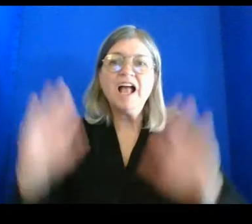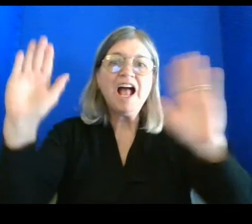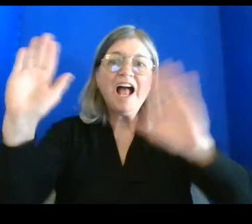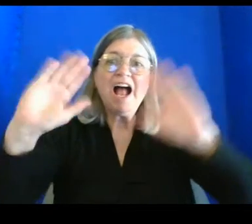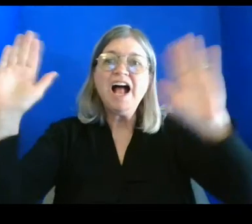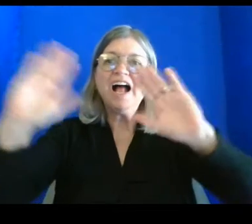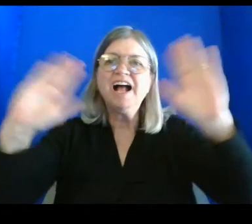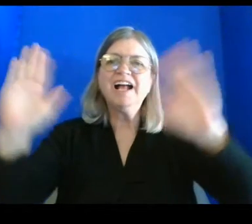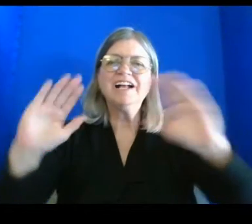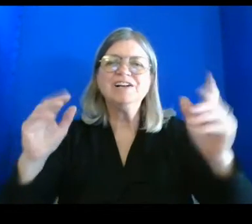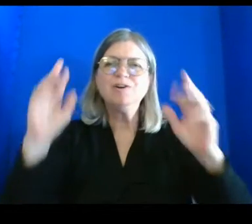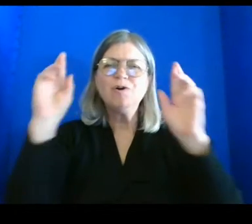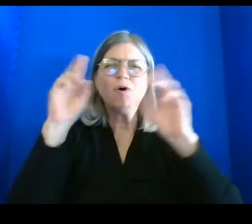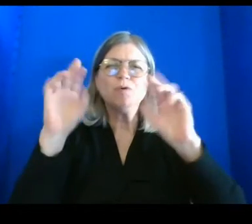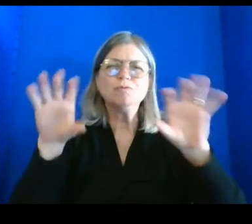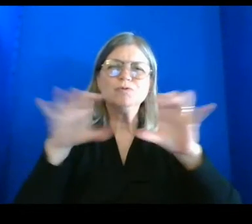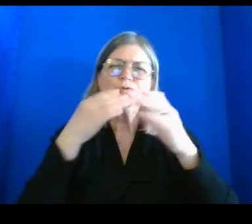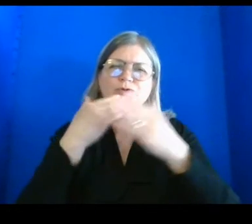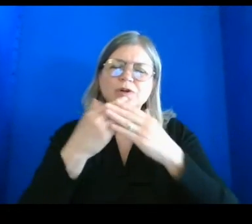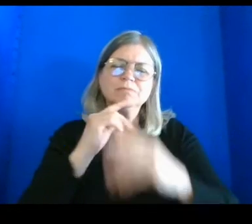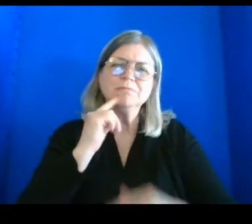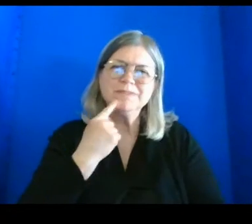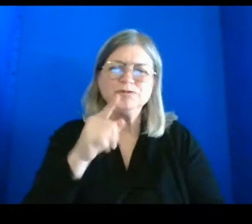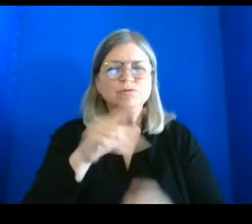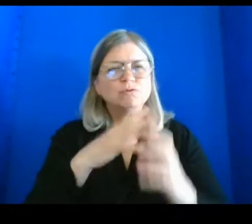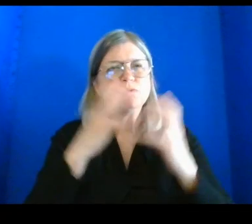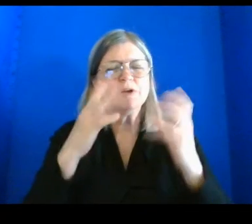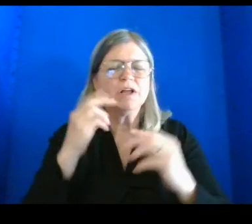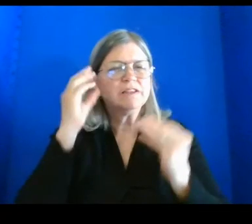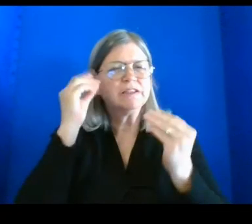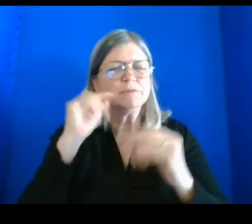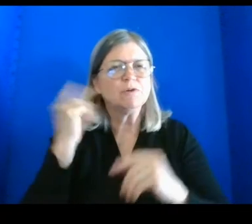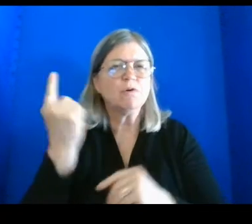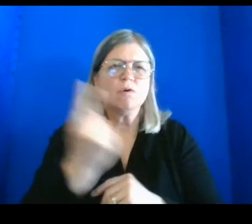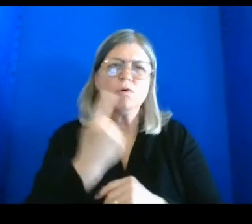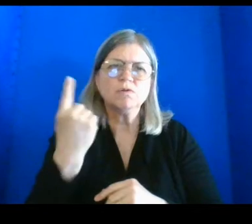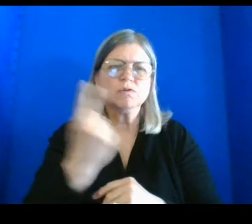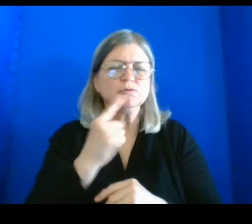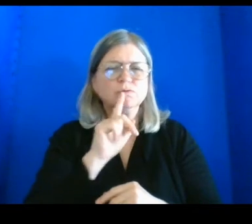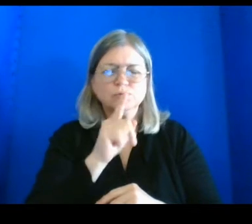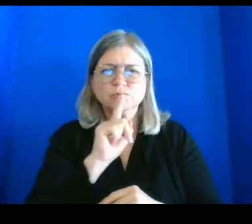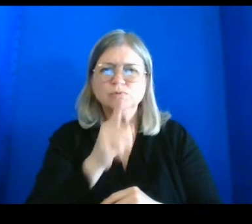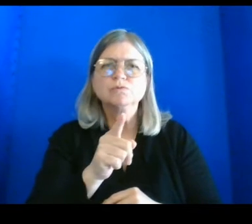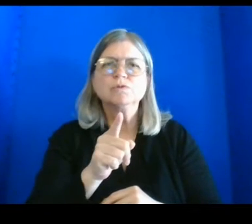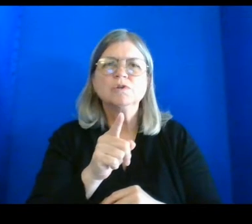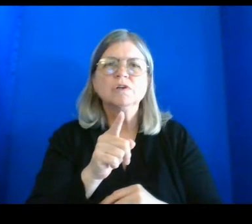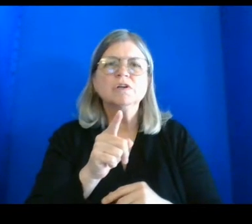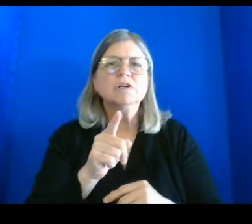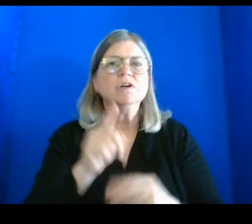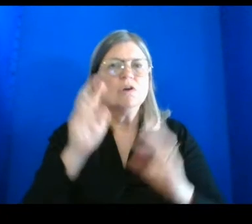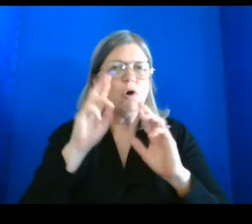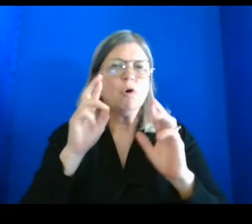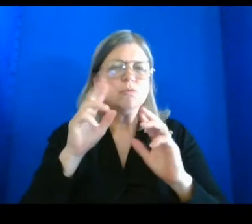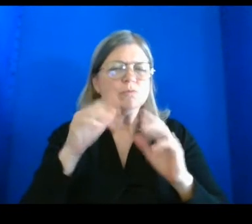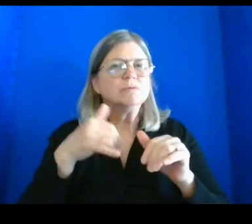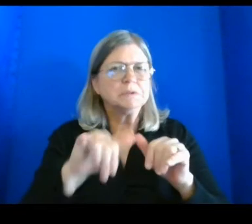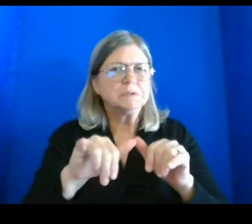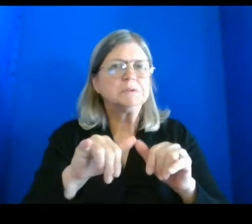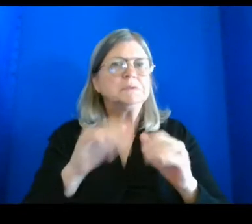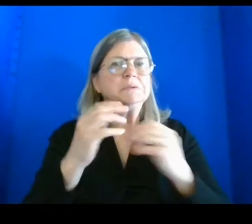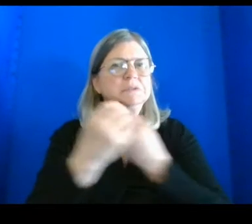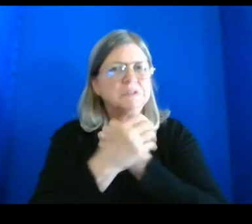Hi, boys and girls. I hope you're doing well. I miss you so much, and I think about you all the time. I really do. I hope that you're staying safe